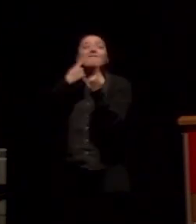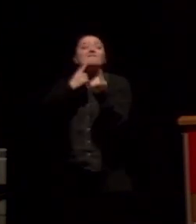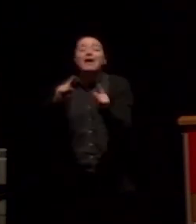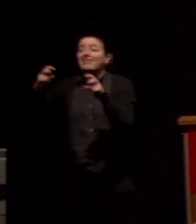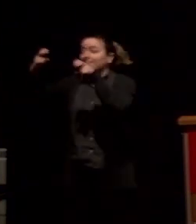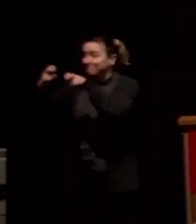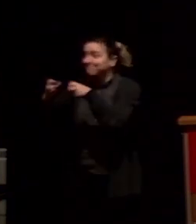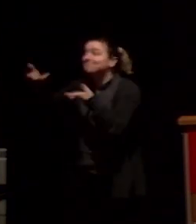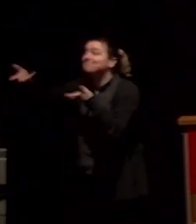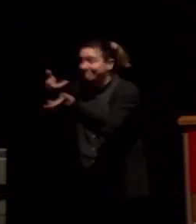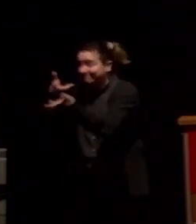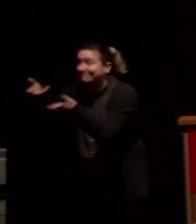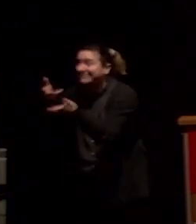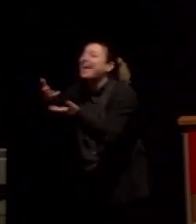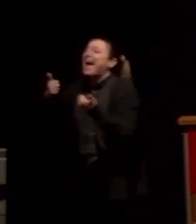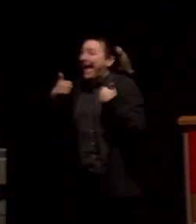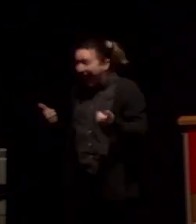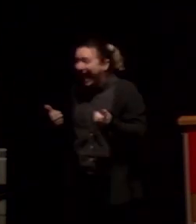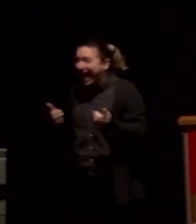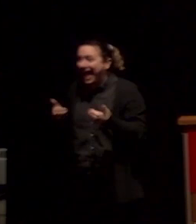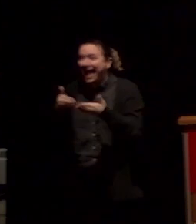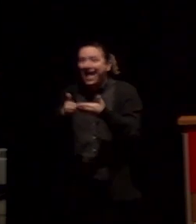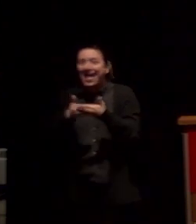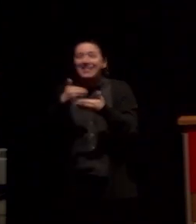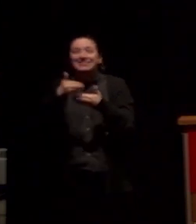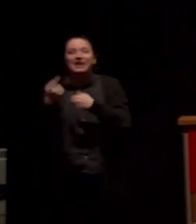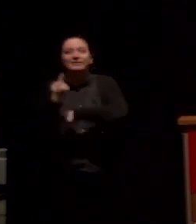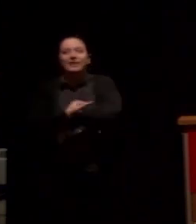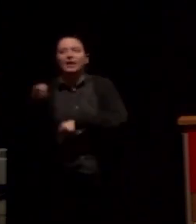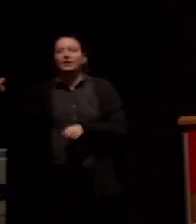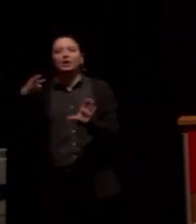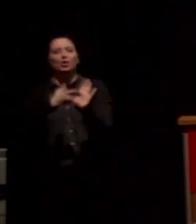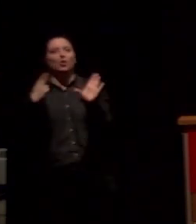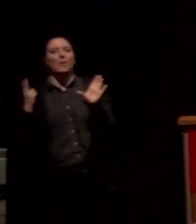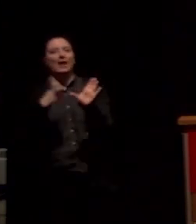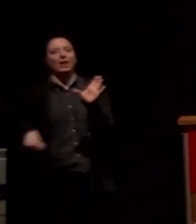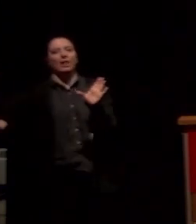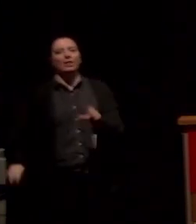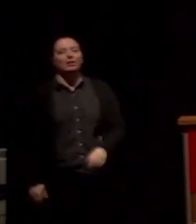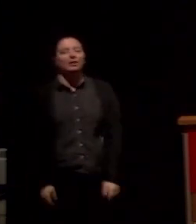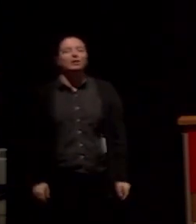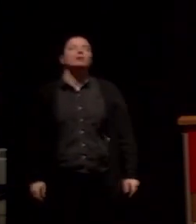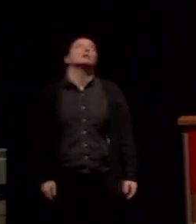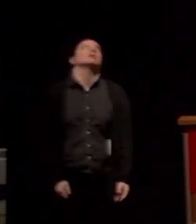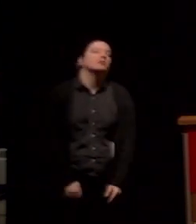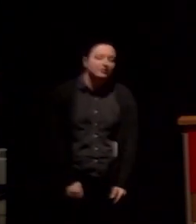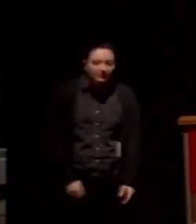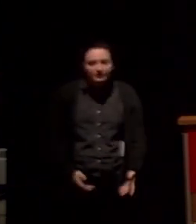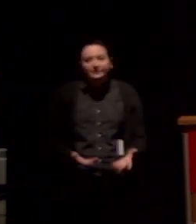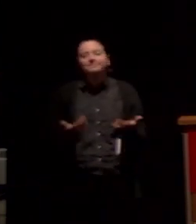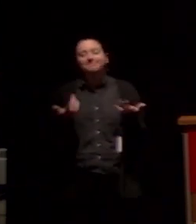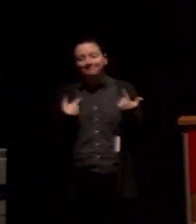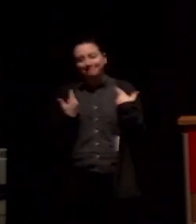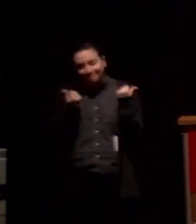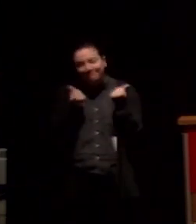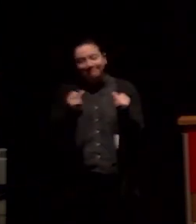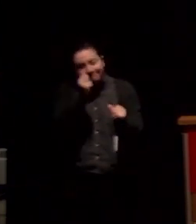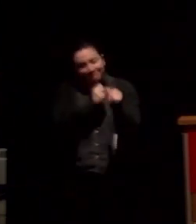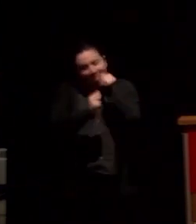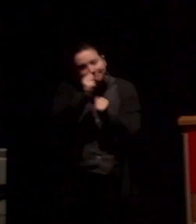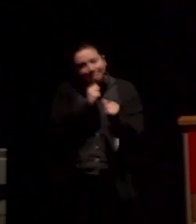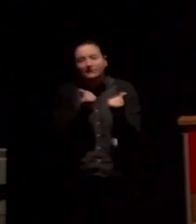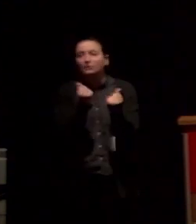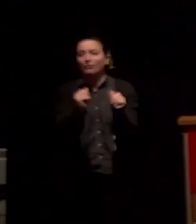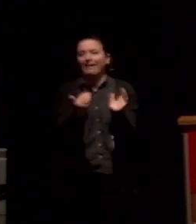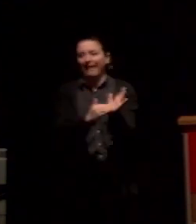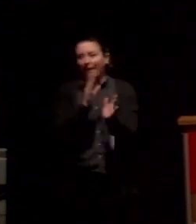Tribune. So I'm going to try again with whoever the new commissioner is. But I do think, I will say